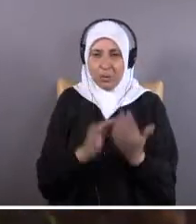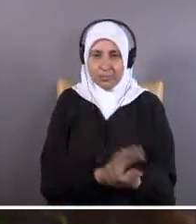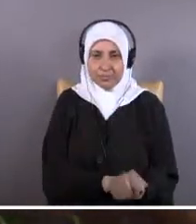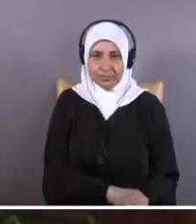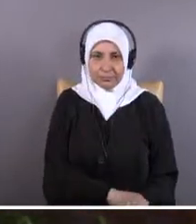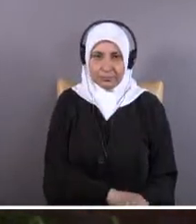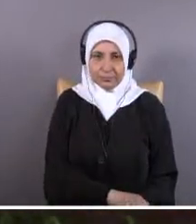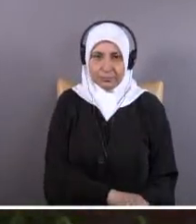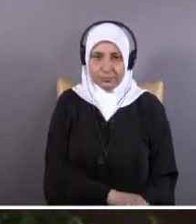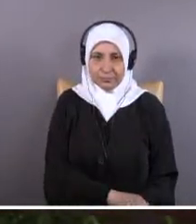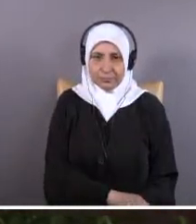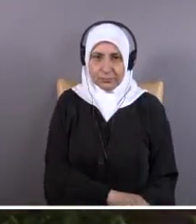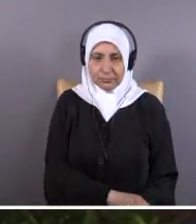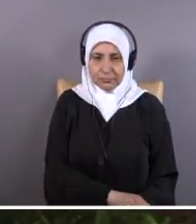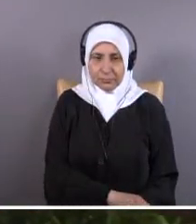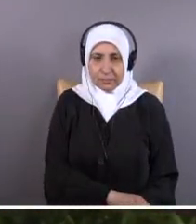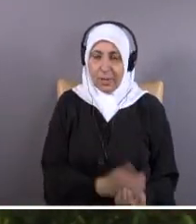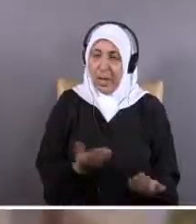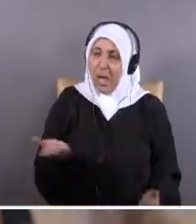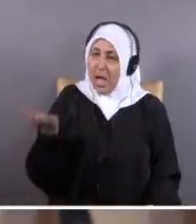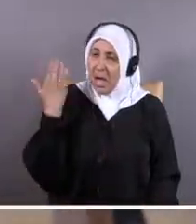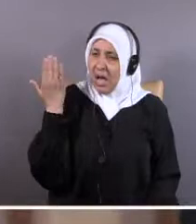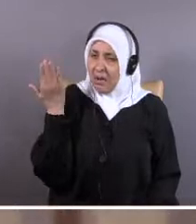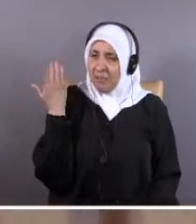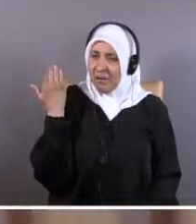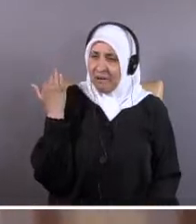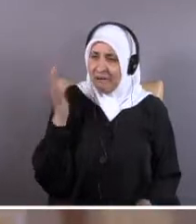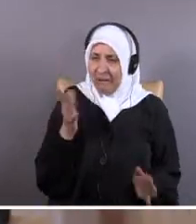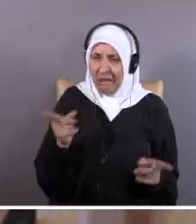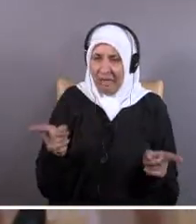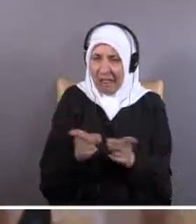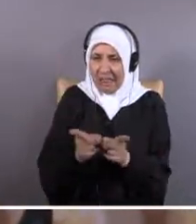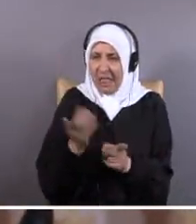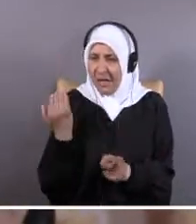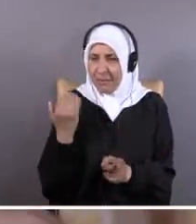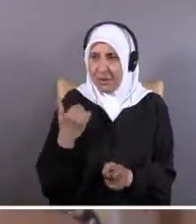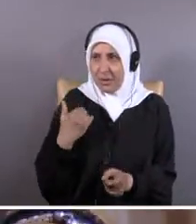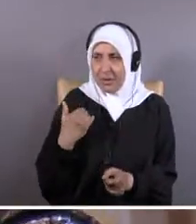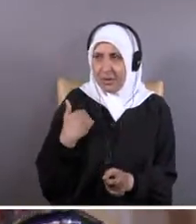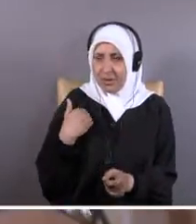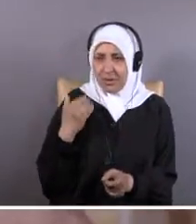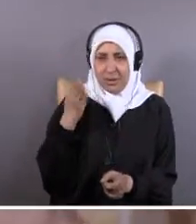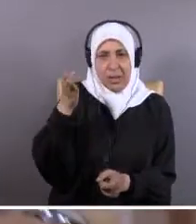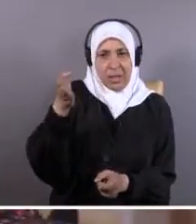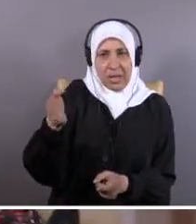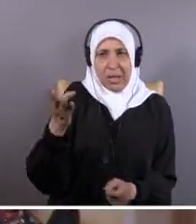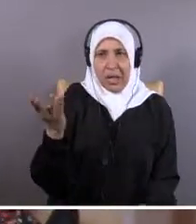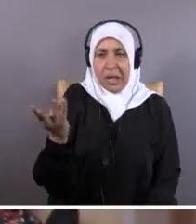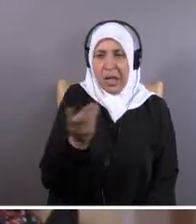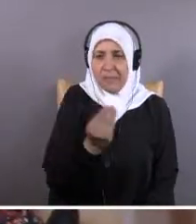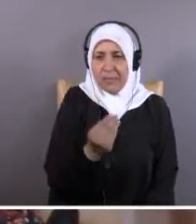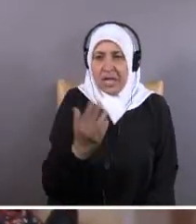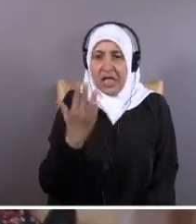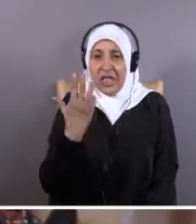Not too long ago, I've attended 9 COP meetings, climate change.